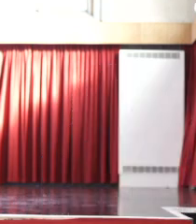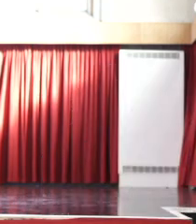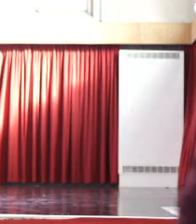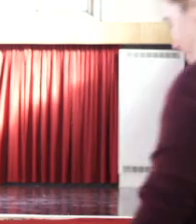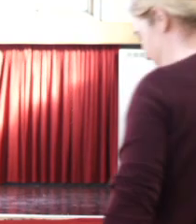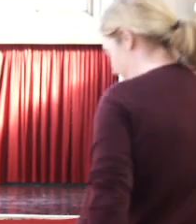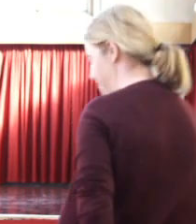Yeah, and jazz hands, please.